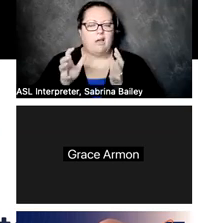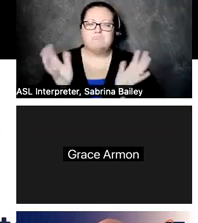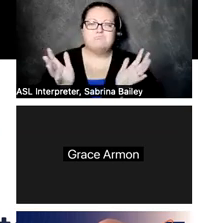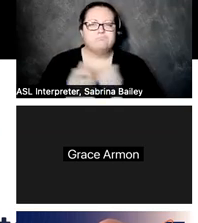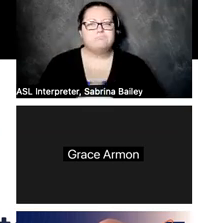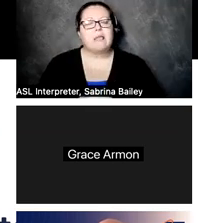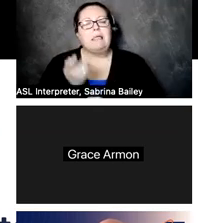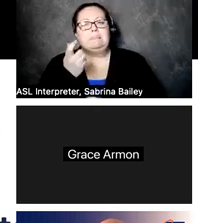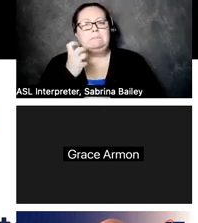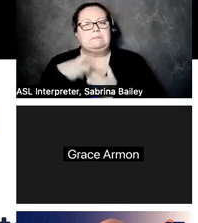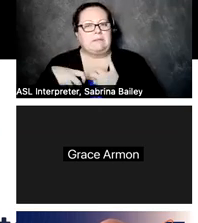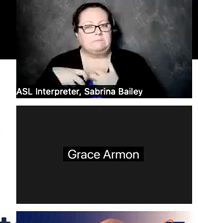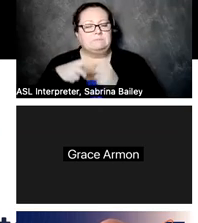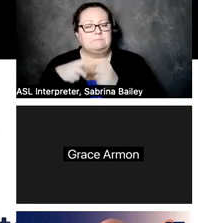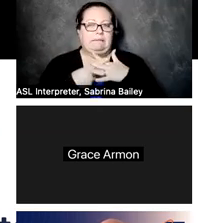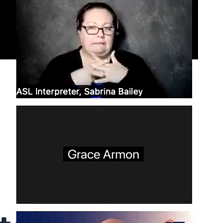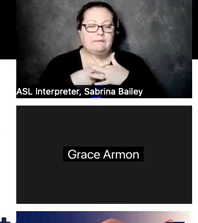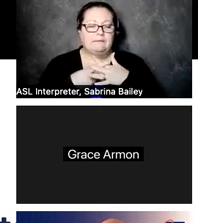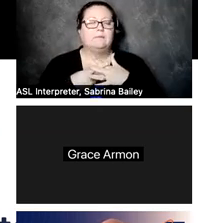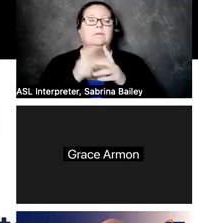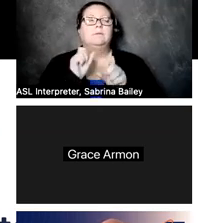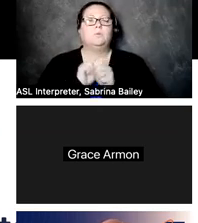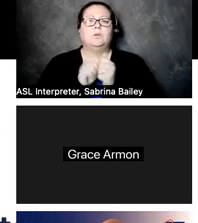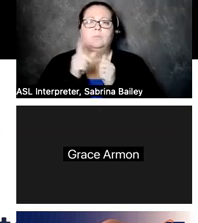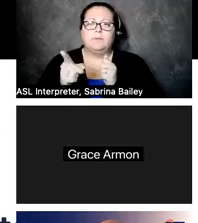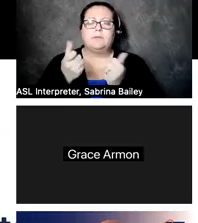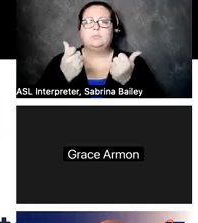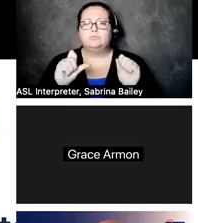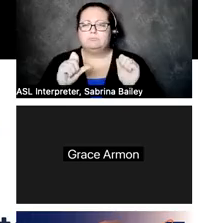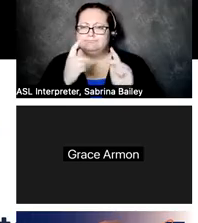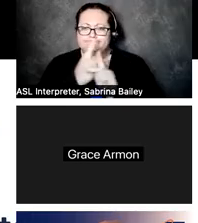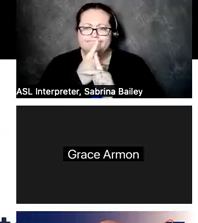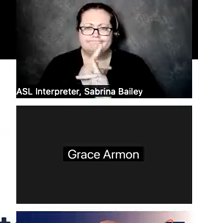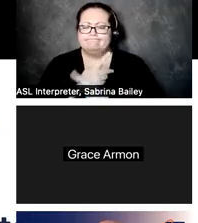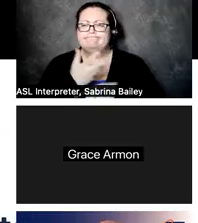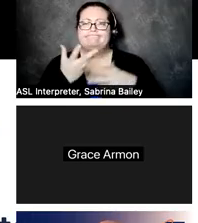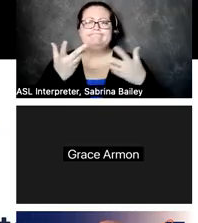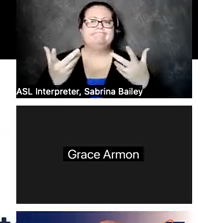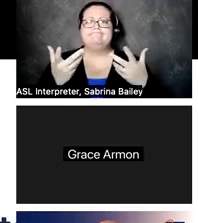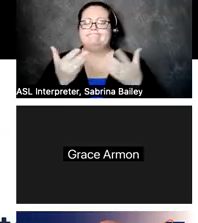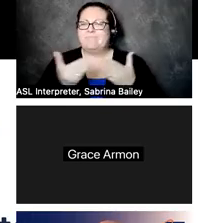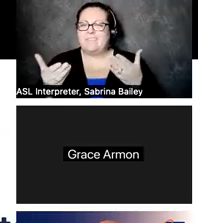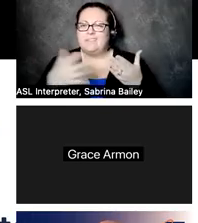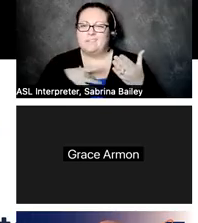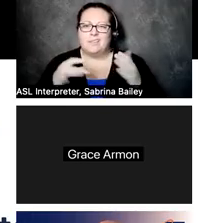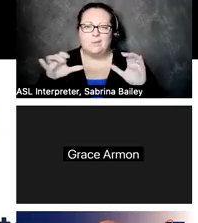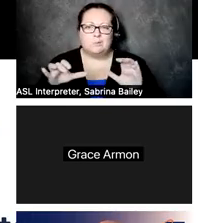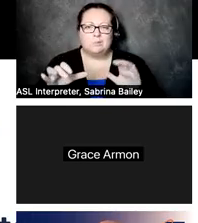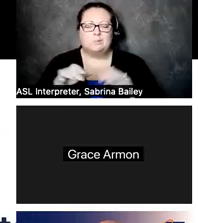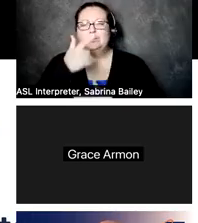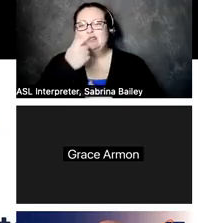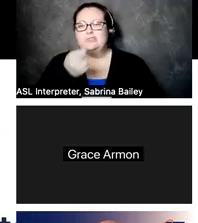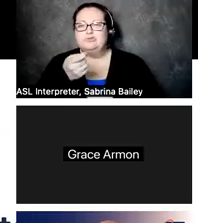little bit difficult in the beginning working with him, trying to figure out, things that he likes to do or interested